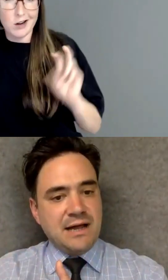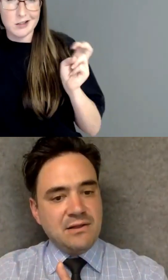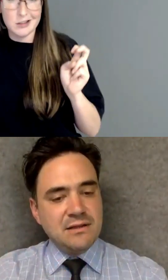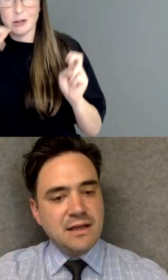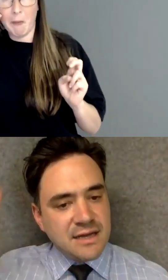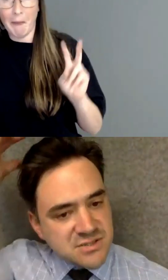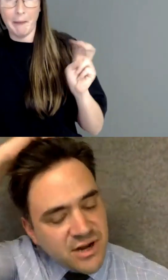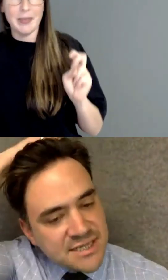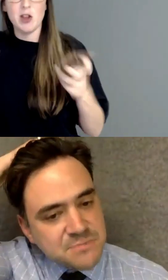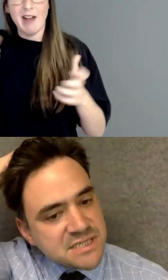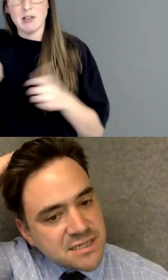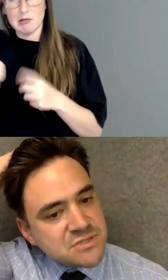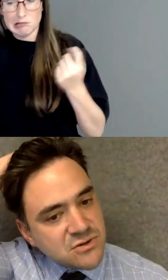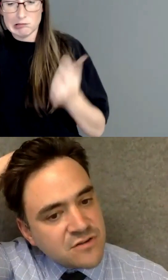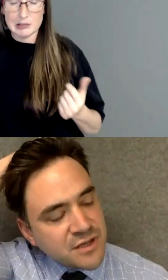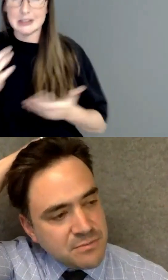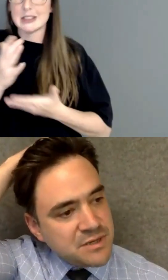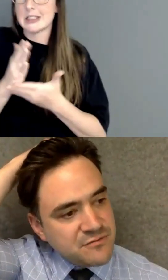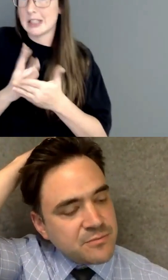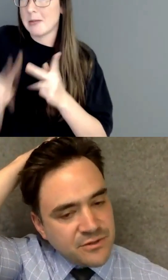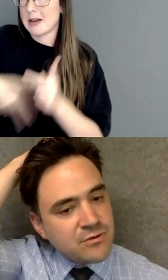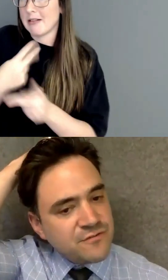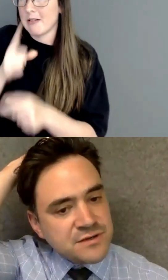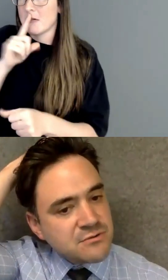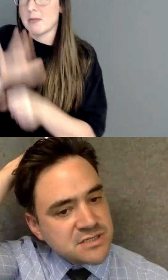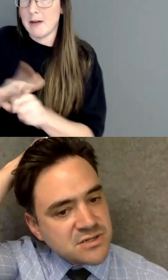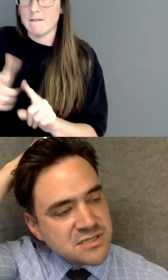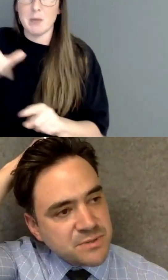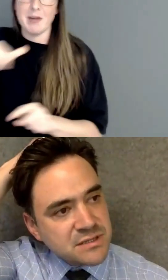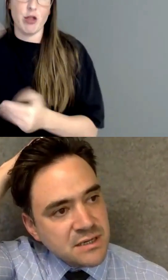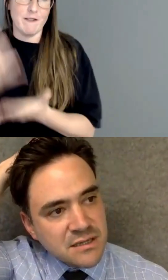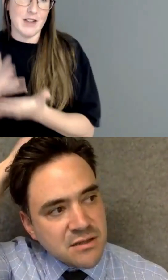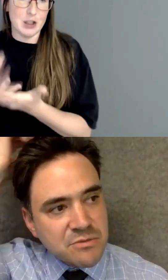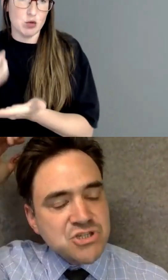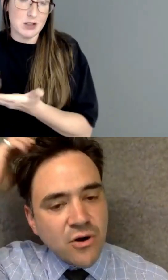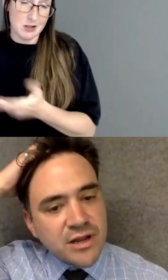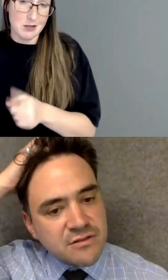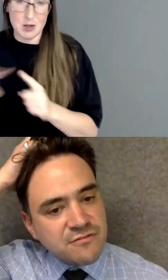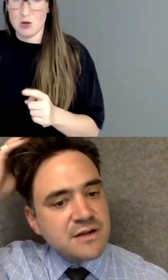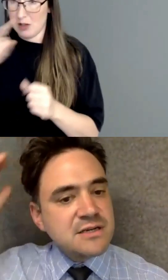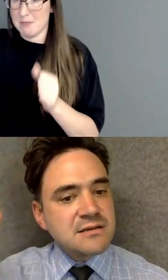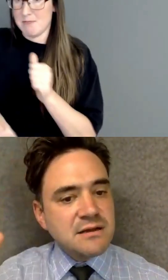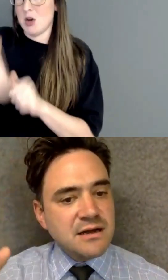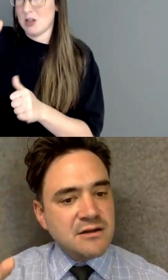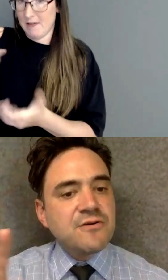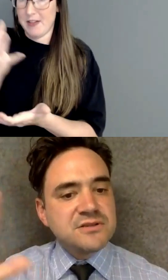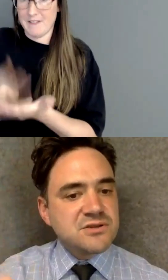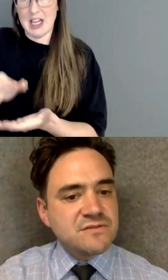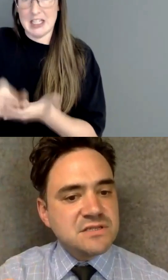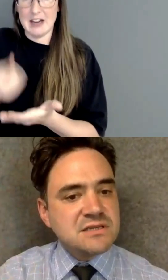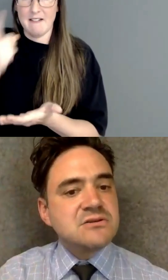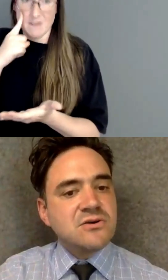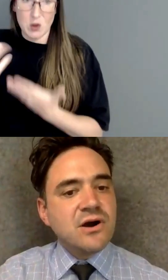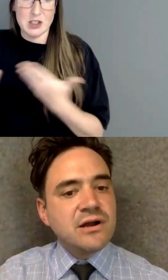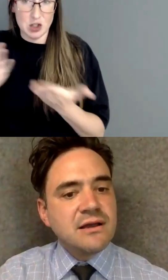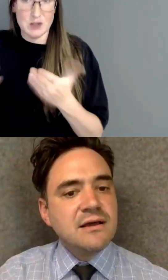as well. So there has to be some sort of commitment from other funding resources, but the majority of the funding for the